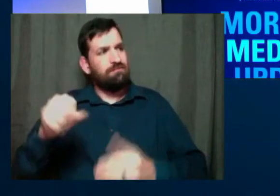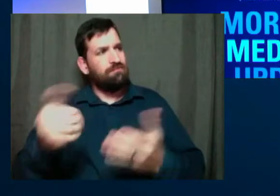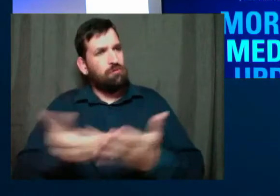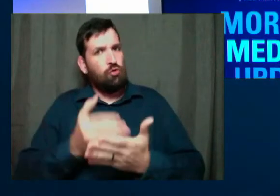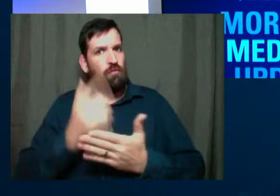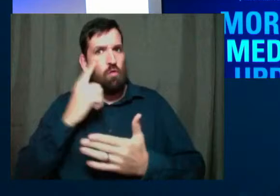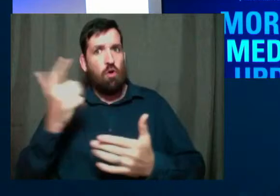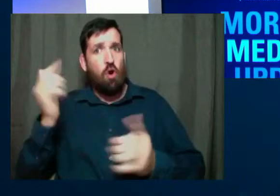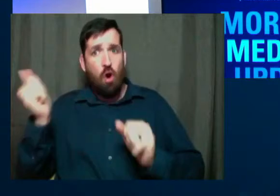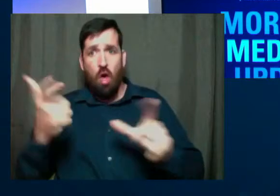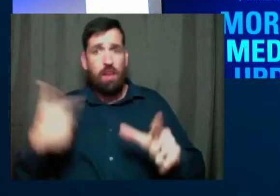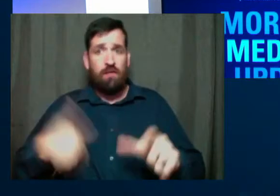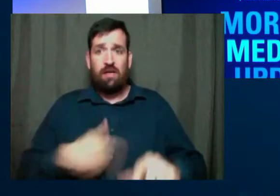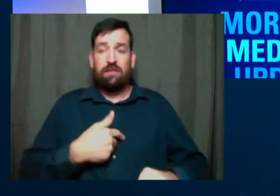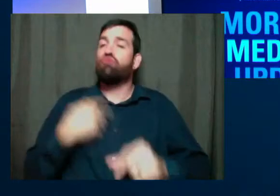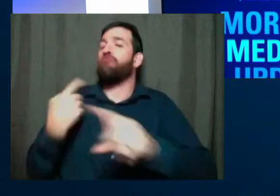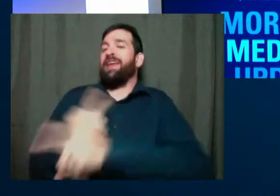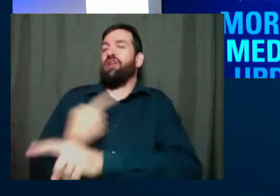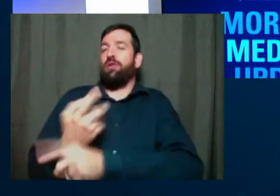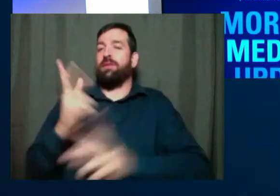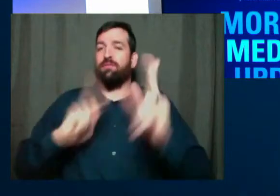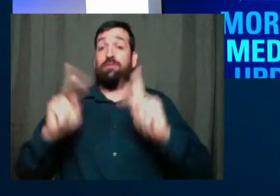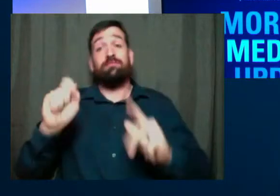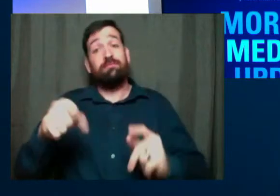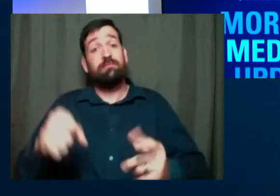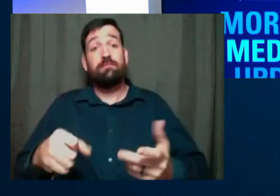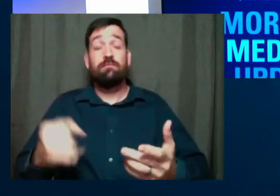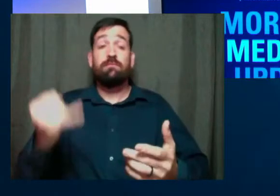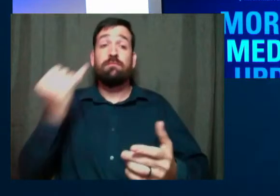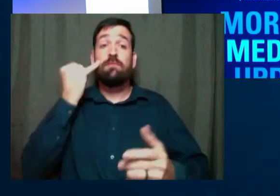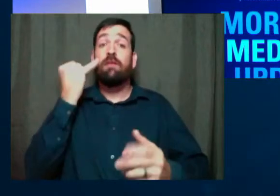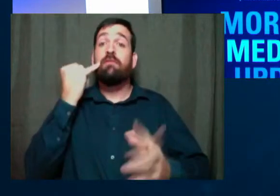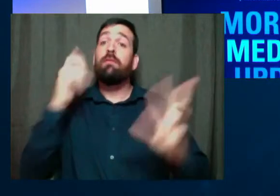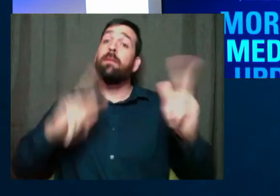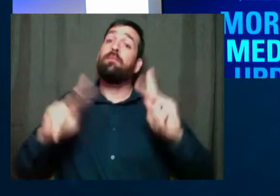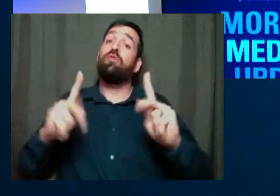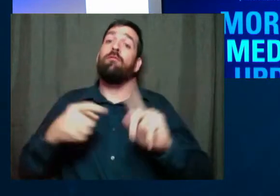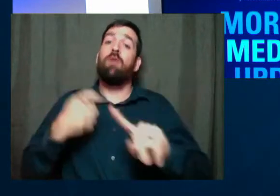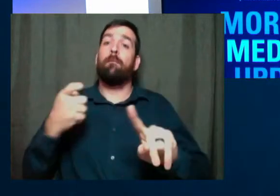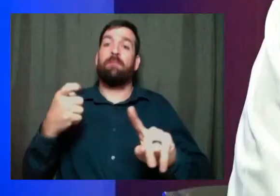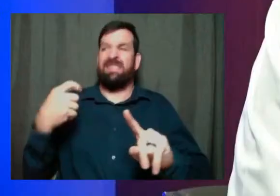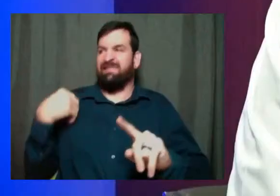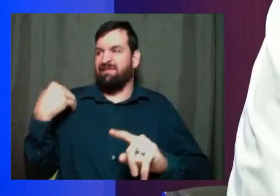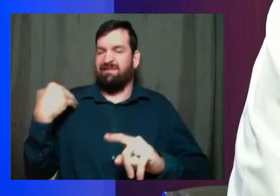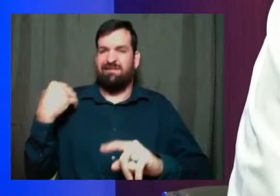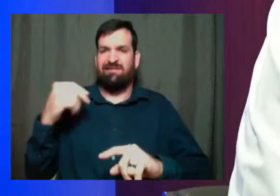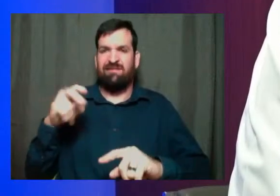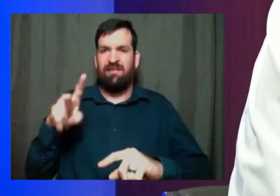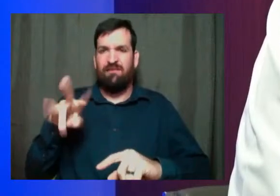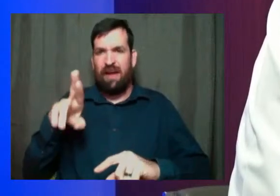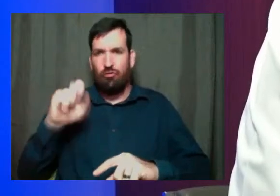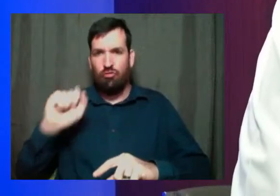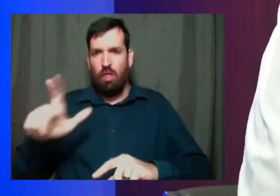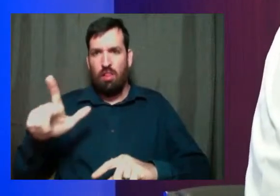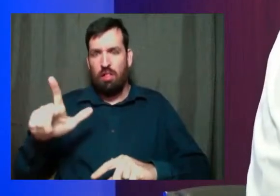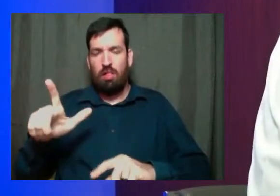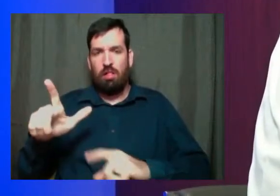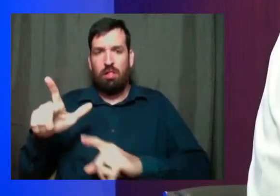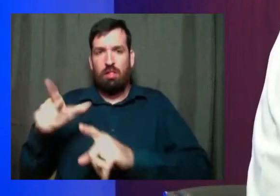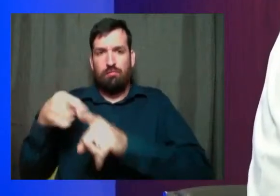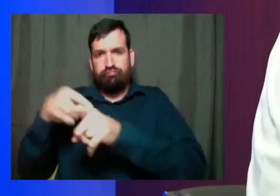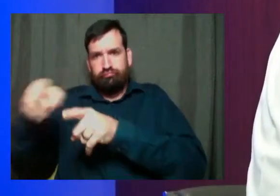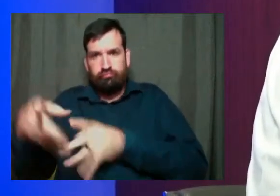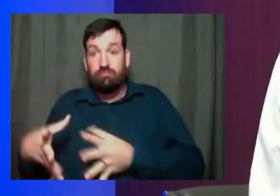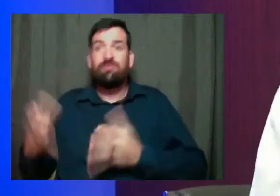all regular people. Yeah, it's very new. I mean, if we had the guys from that This Week in Virology on, they'd be saying, "Yeah, well, okay, you're just new to the story